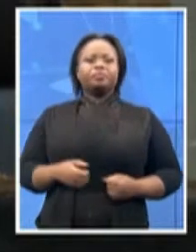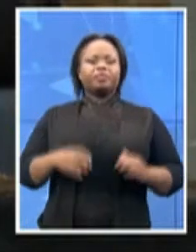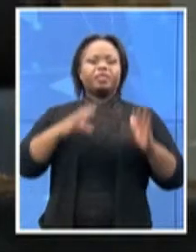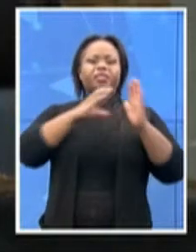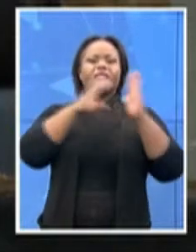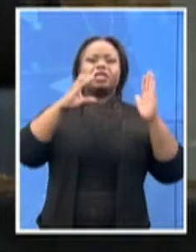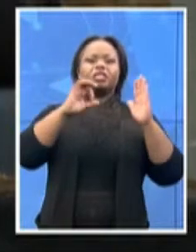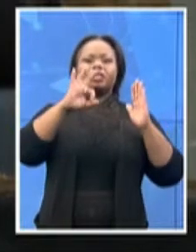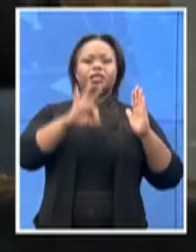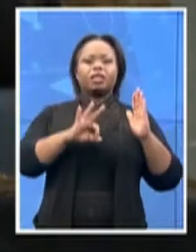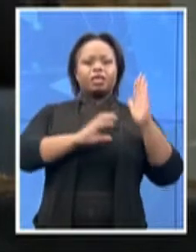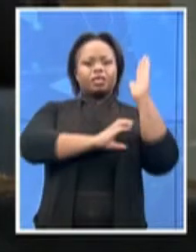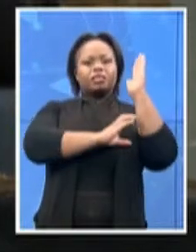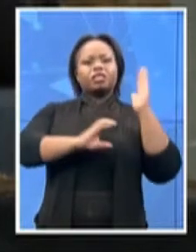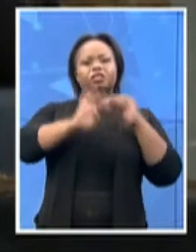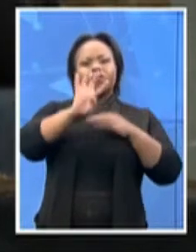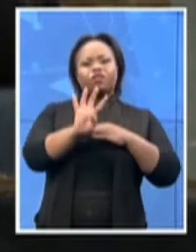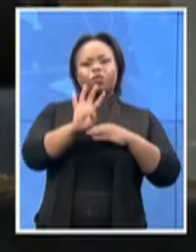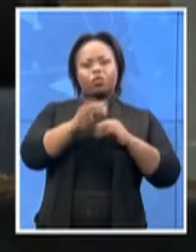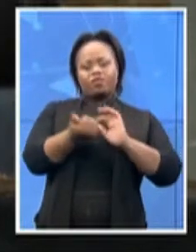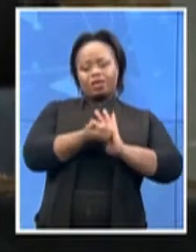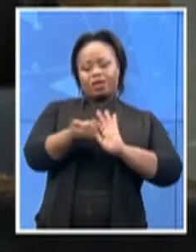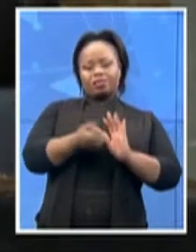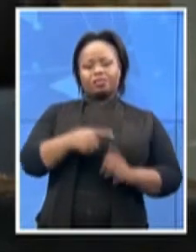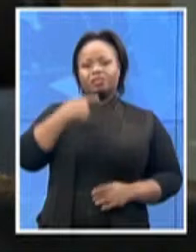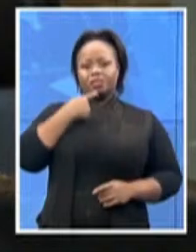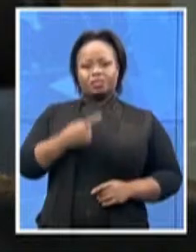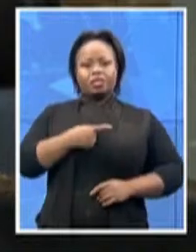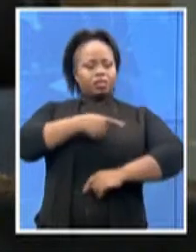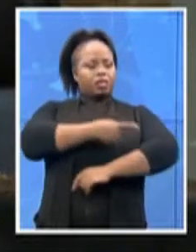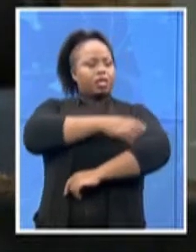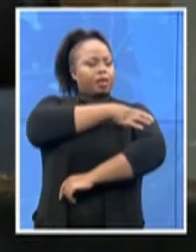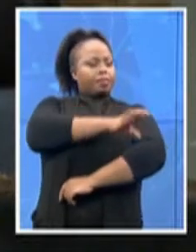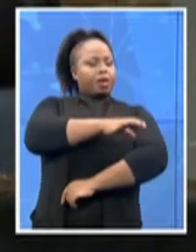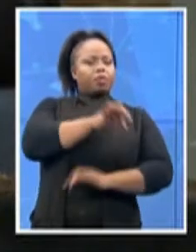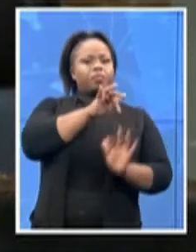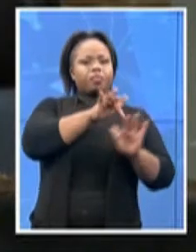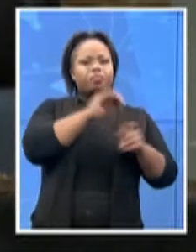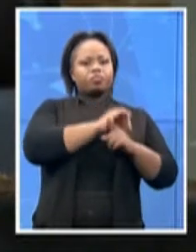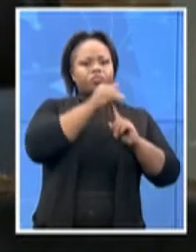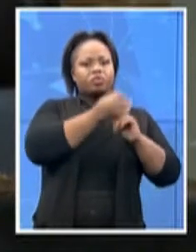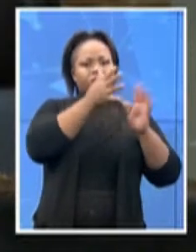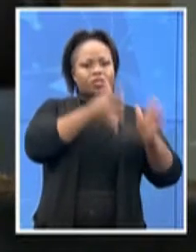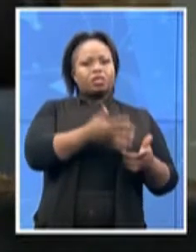that empowers the Public Protector to investigate violations of the Code.